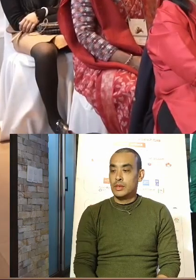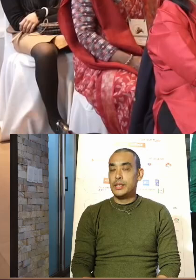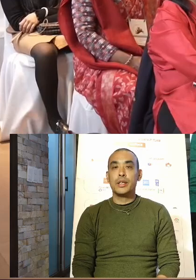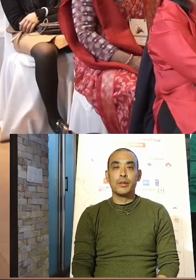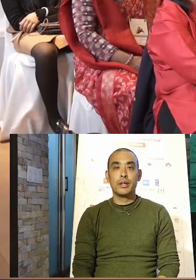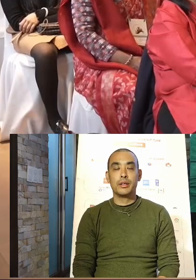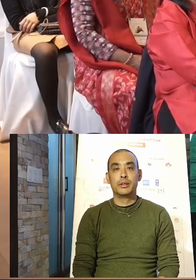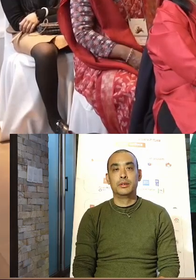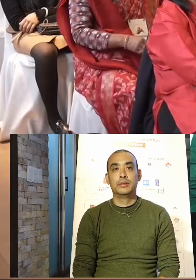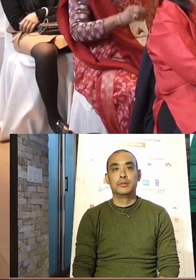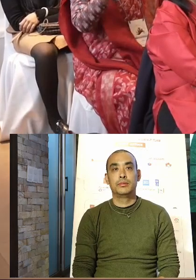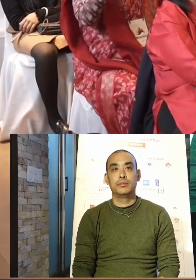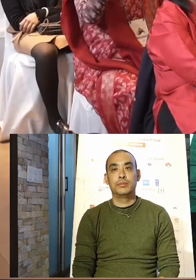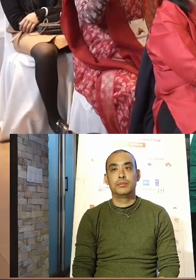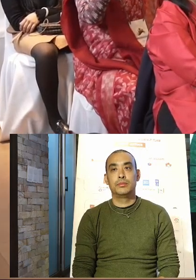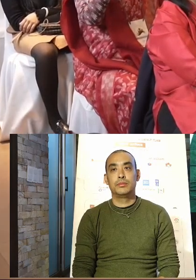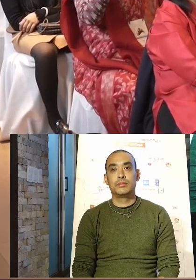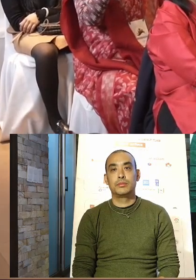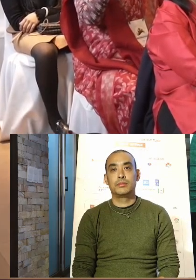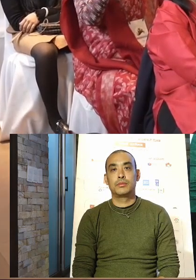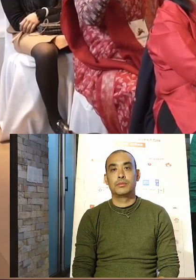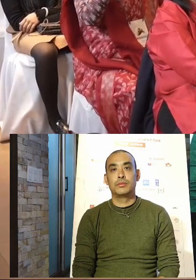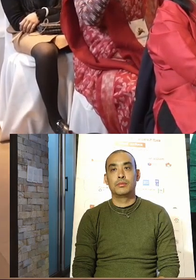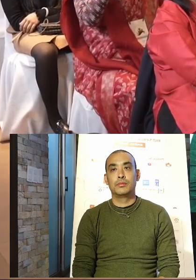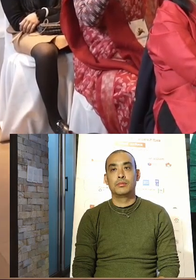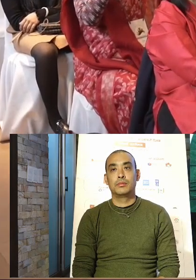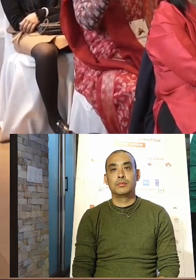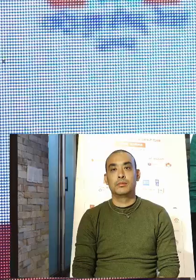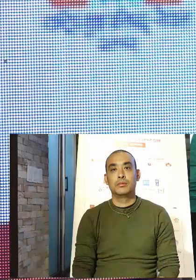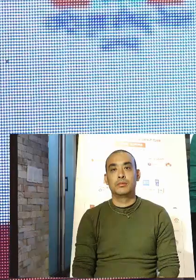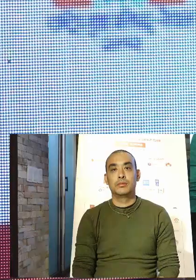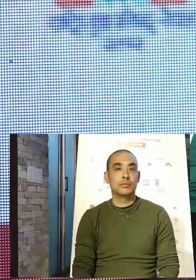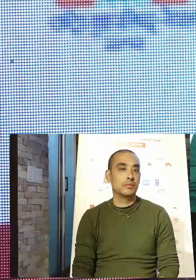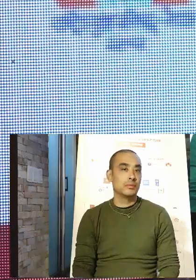Thank you. And so